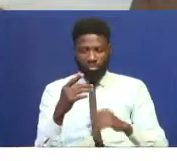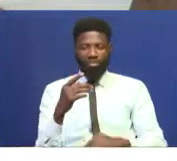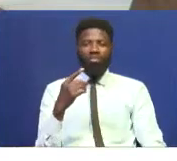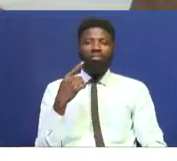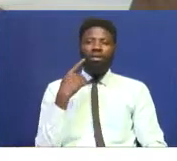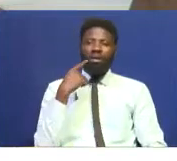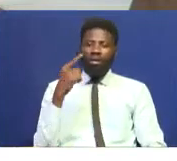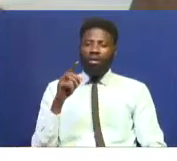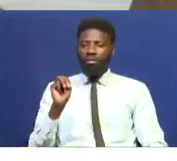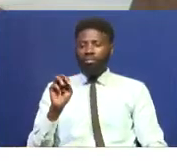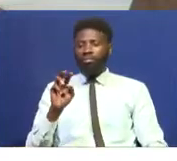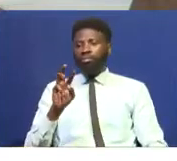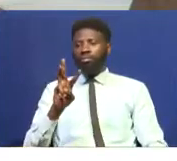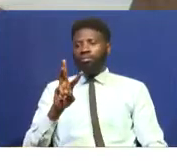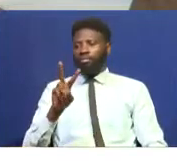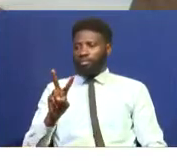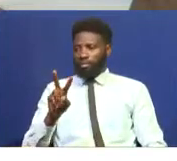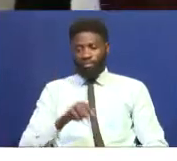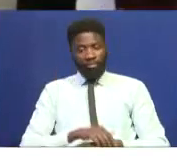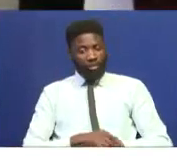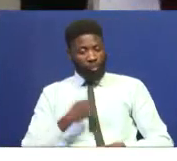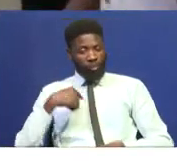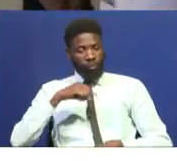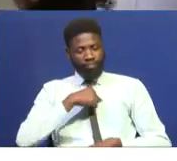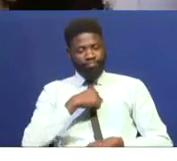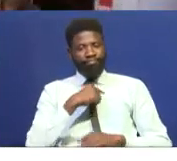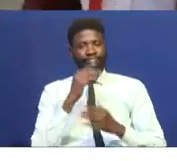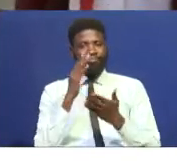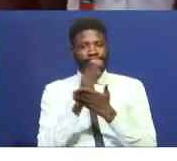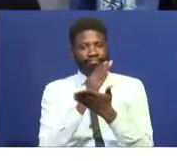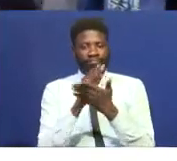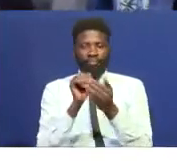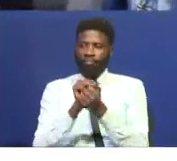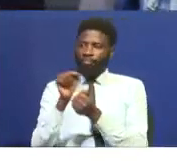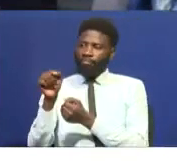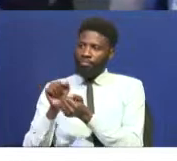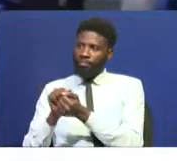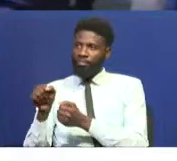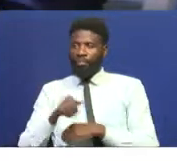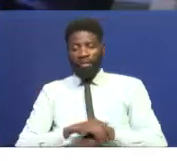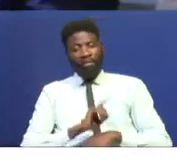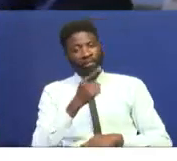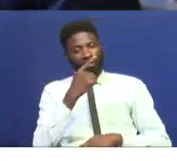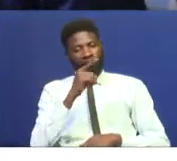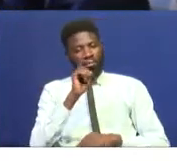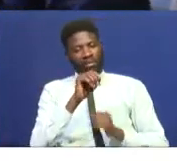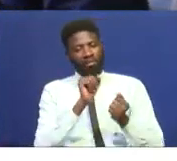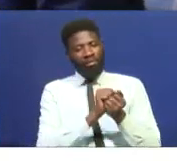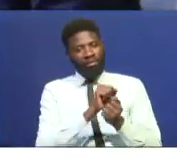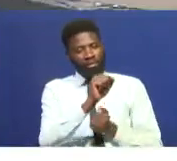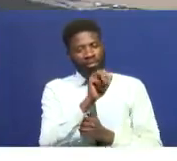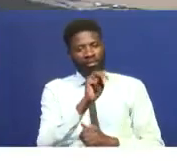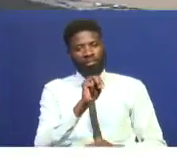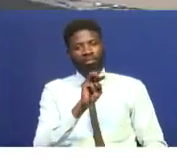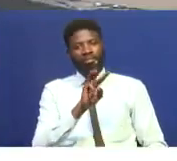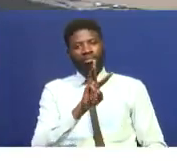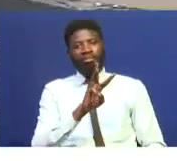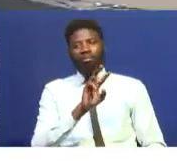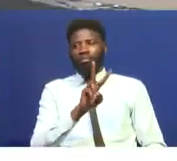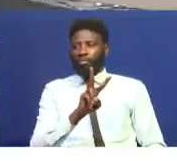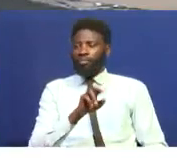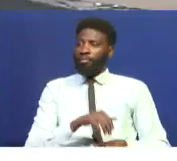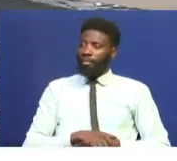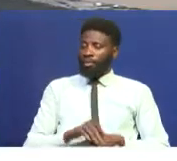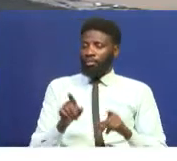broke it down into 15 megawatt modules. The first phase of the project comprises of a 15 megawatt module and a 10